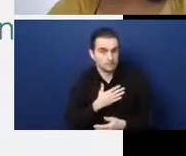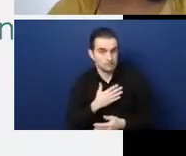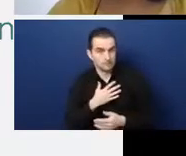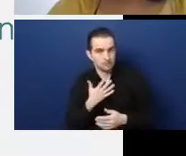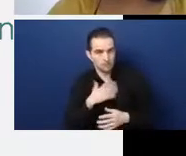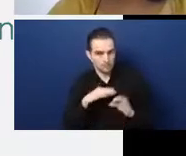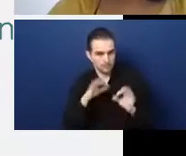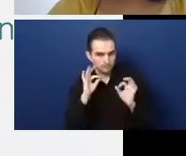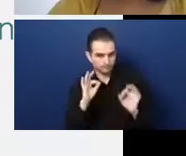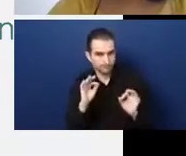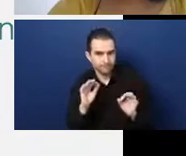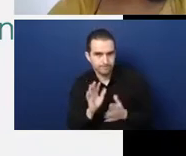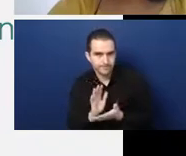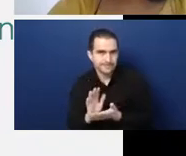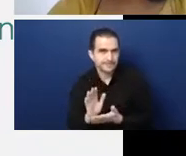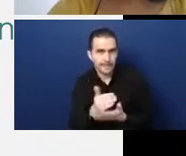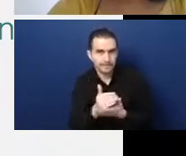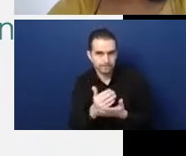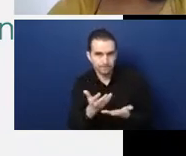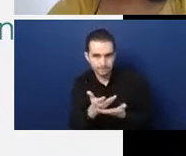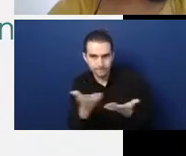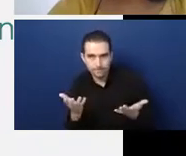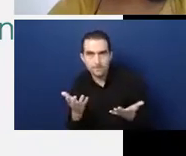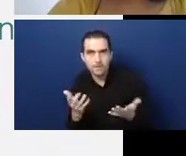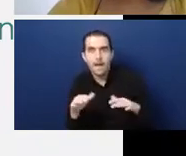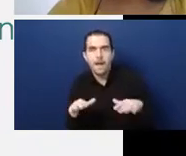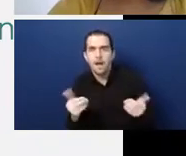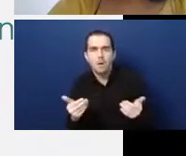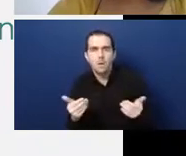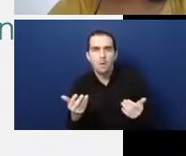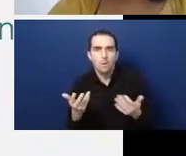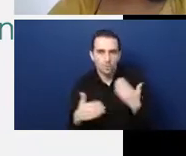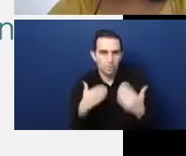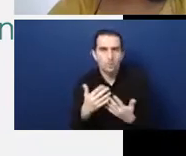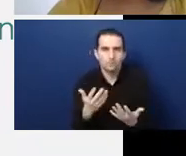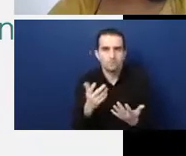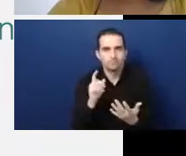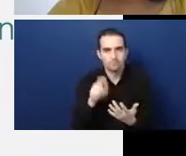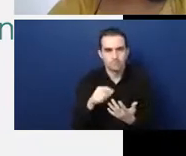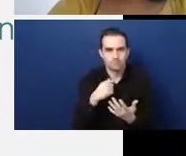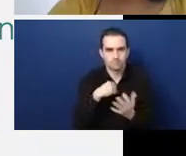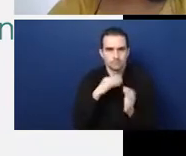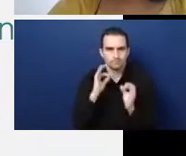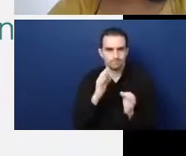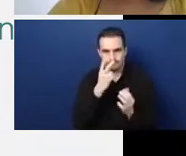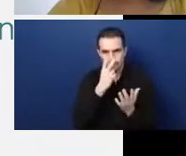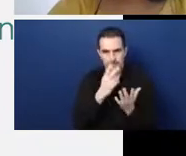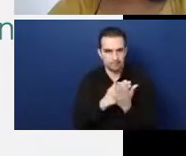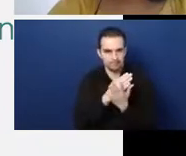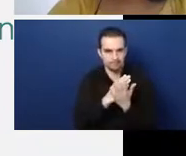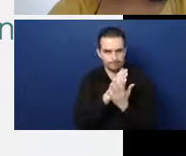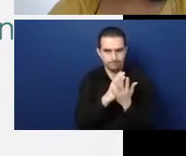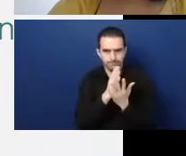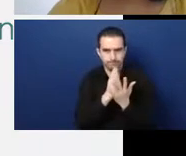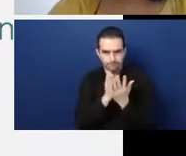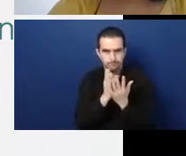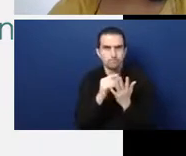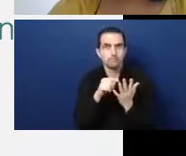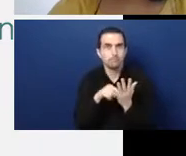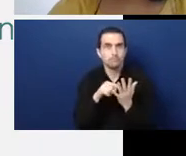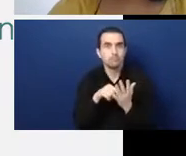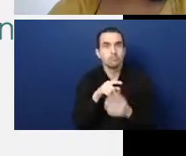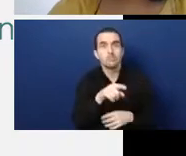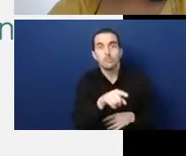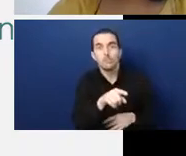any response mechanisms that may exist in the country, within the country, that that we are